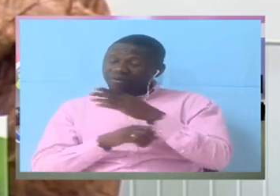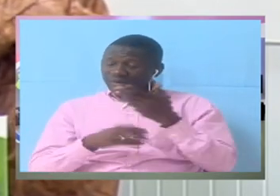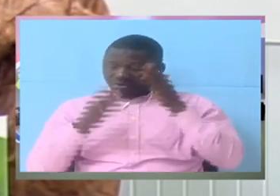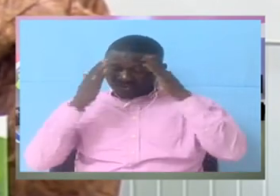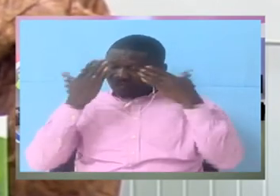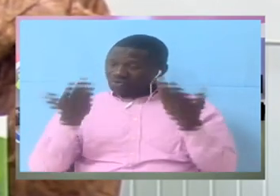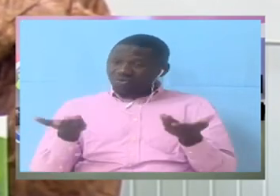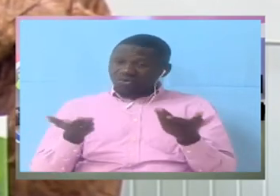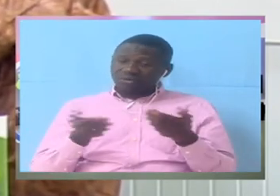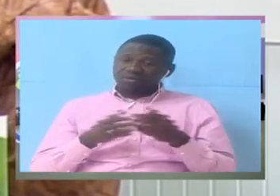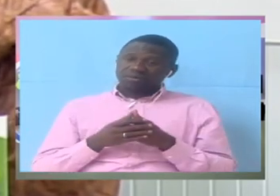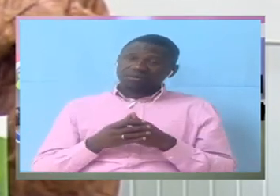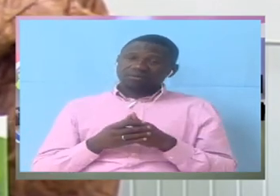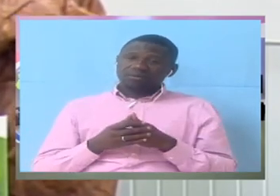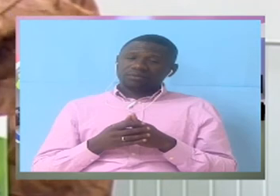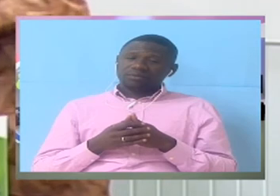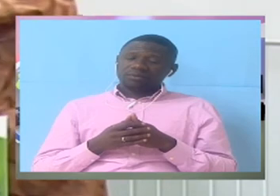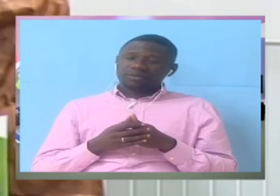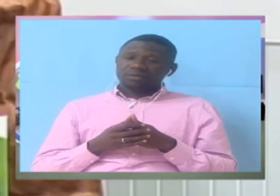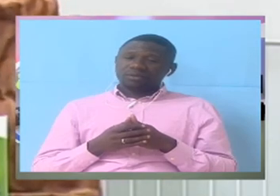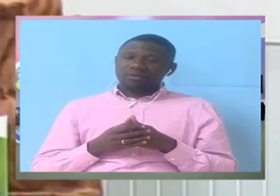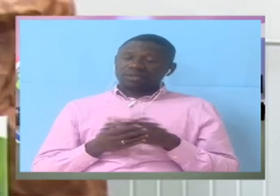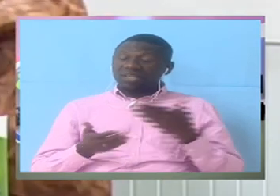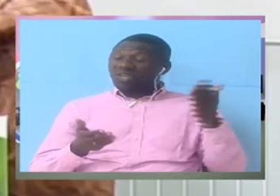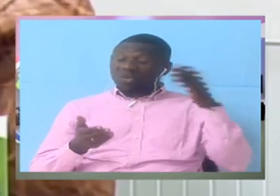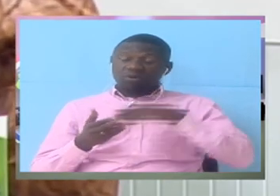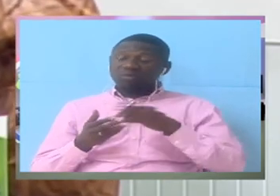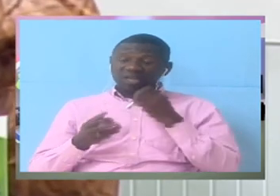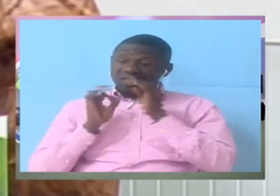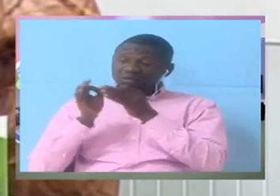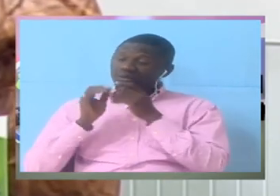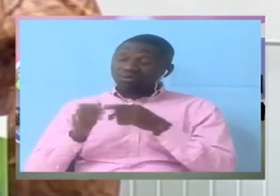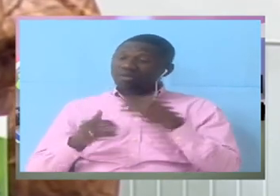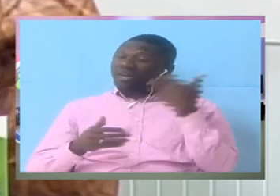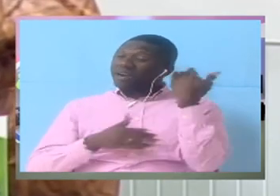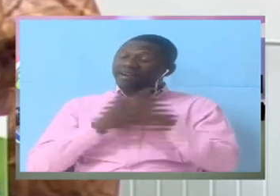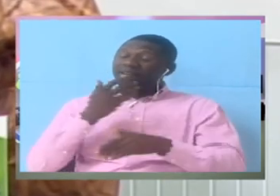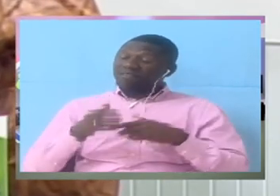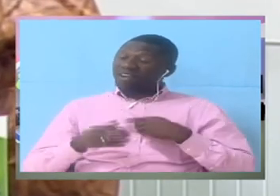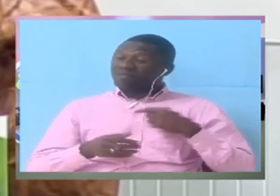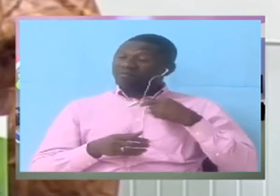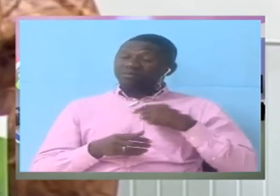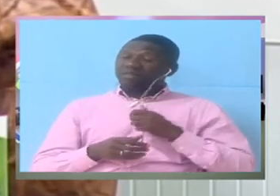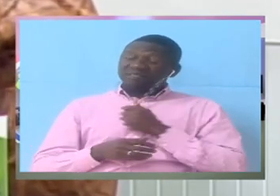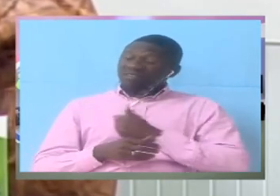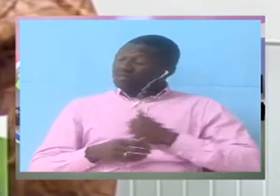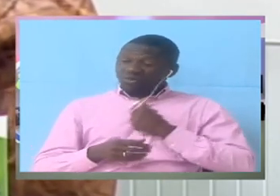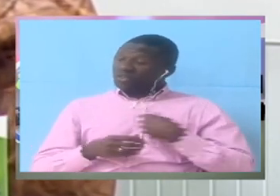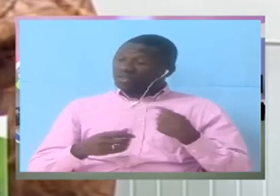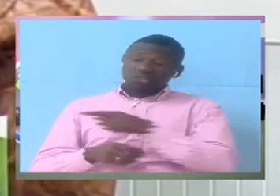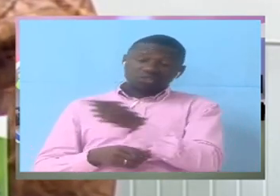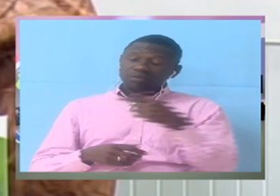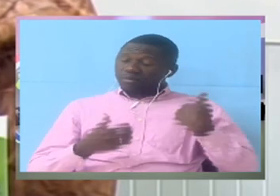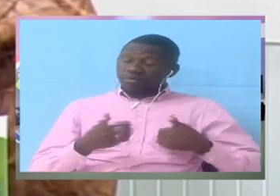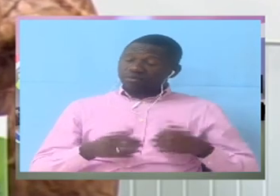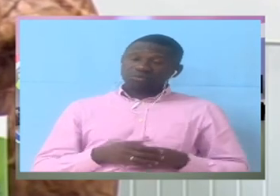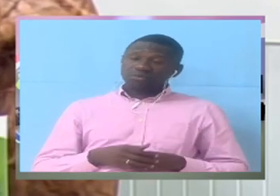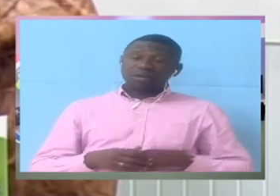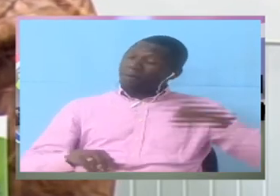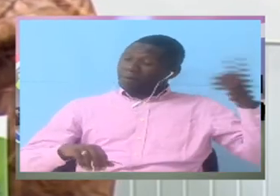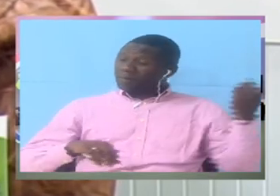from, I do not know. But he comes and tell them, do not have any mercy for these people.